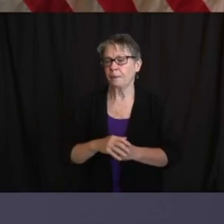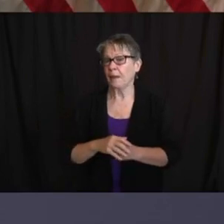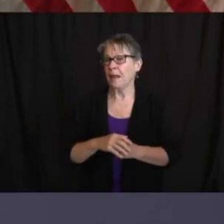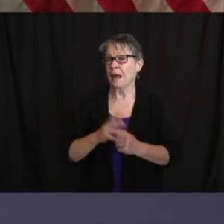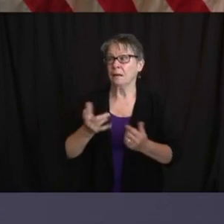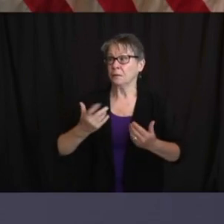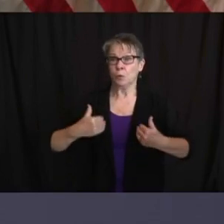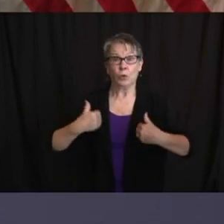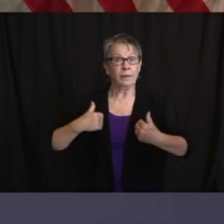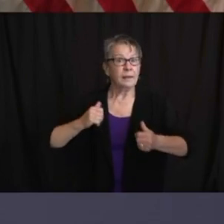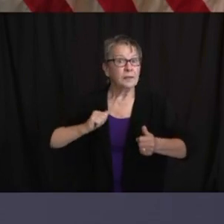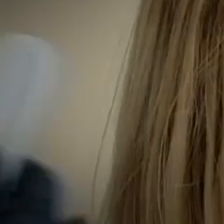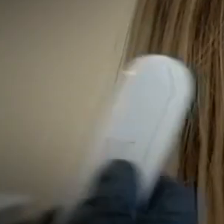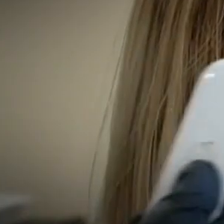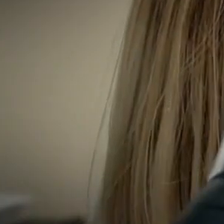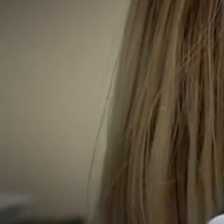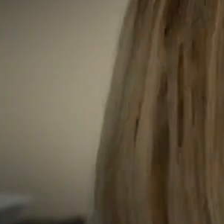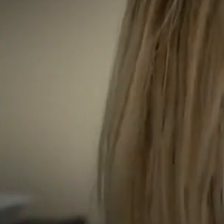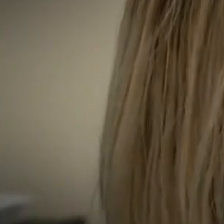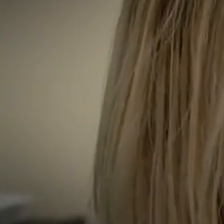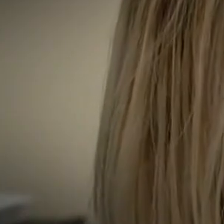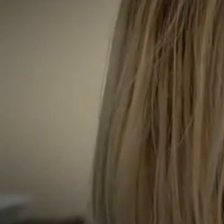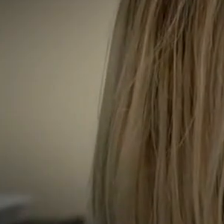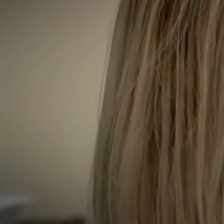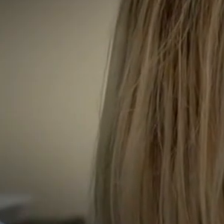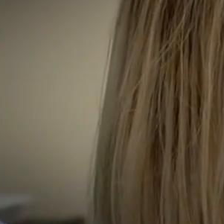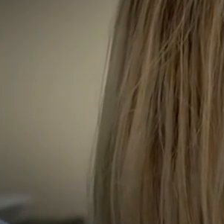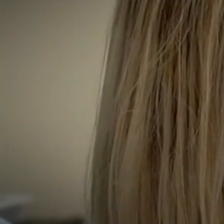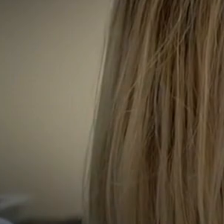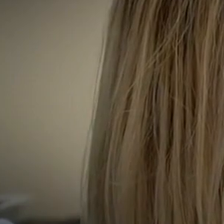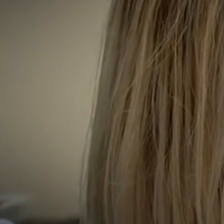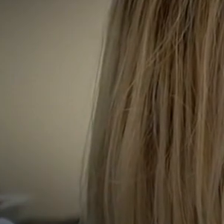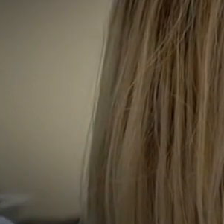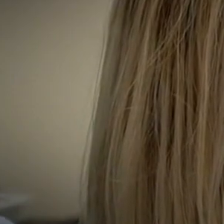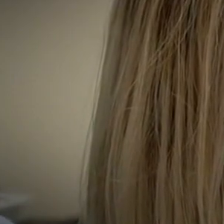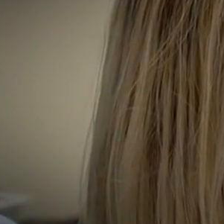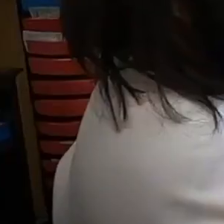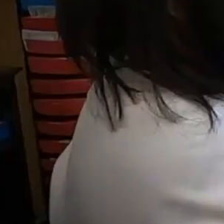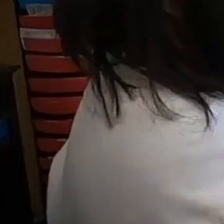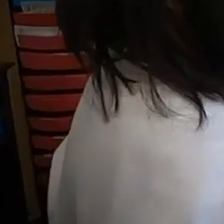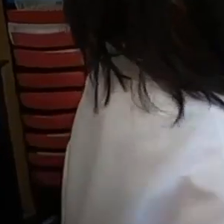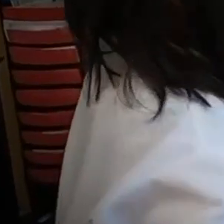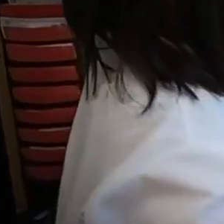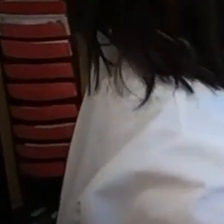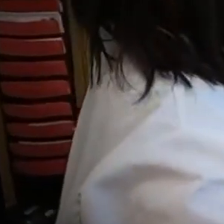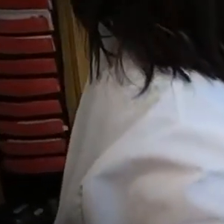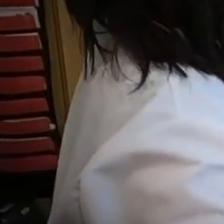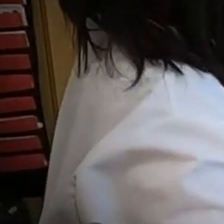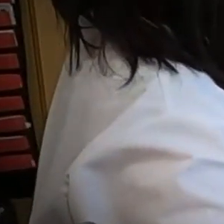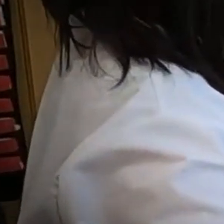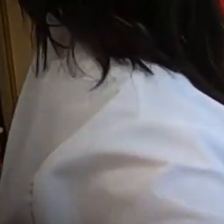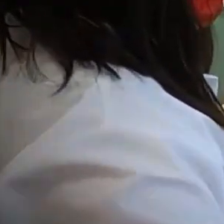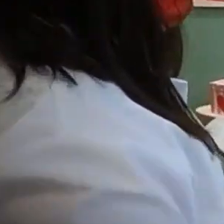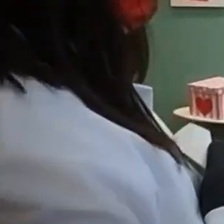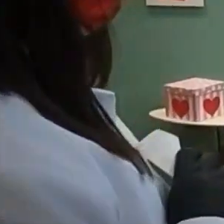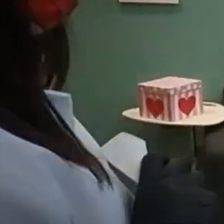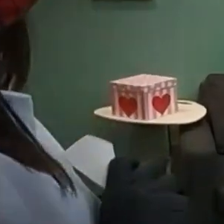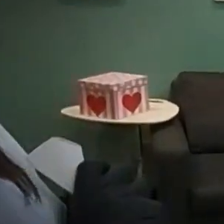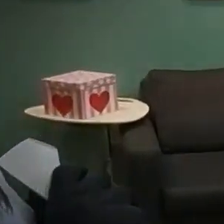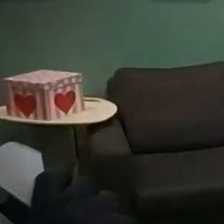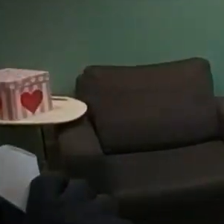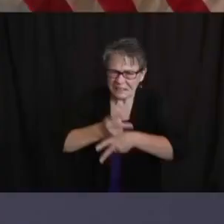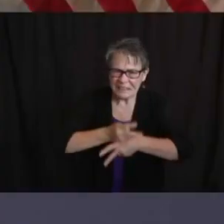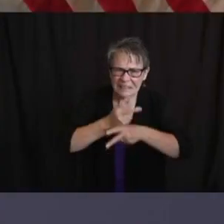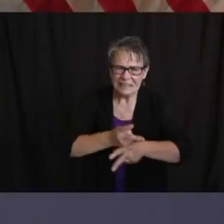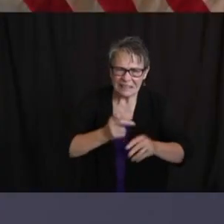at a fever pitch in terms of putting together what we think are a responsible set of guidelines for folks. So please bear with us. We know there's a lot of